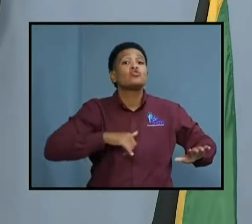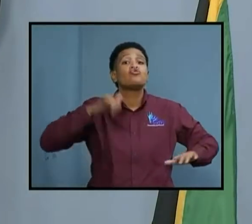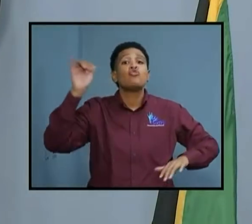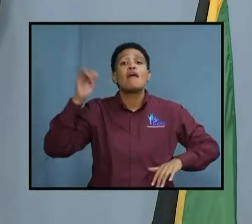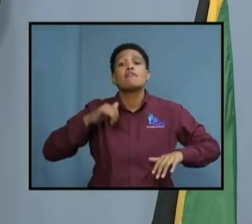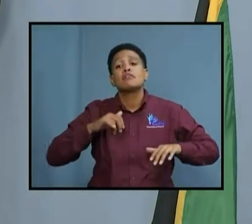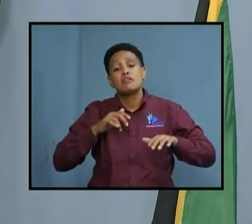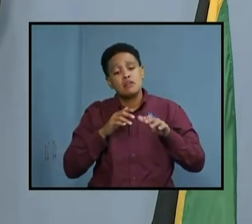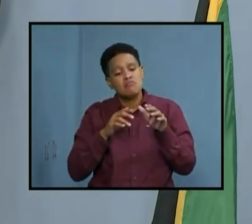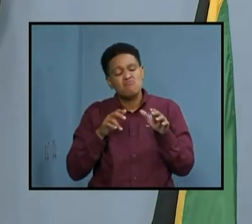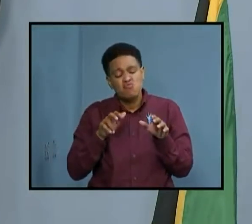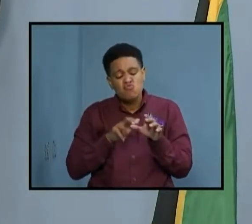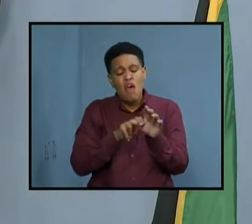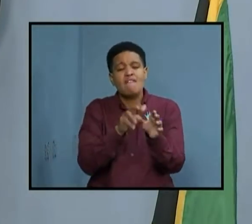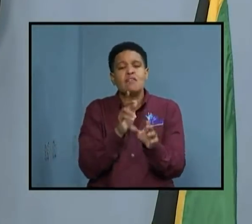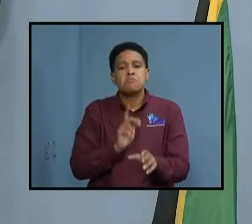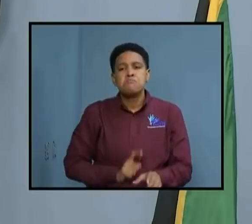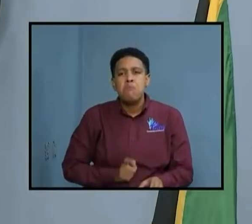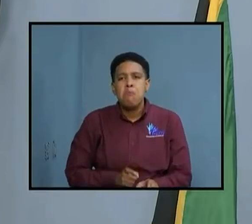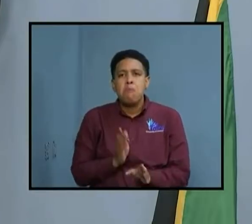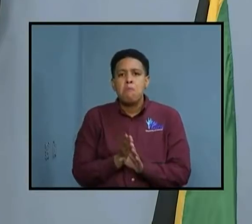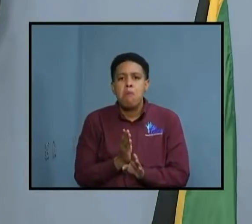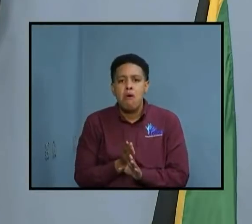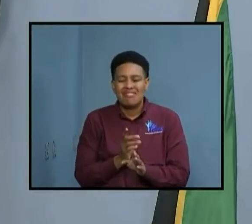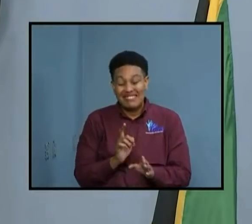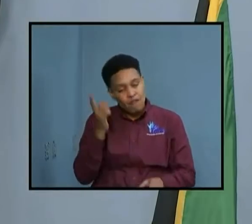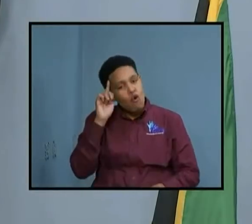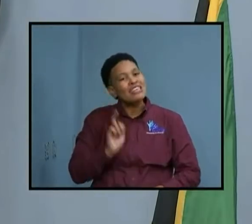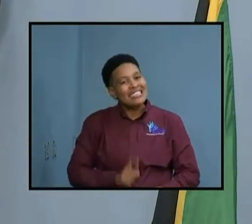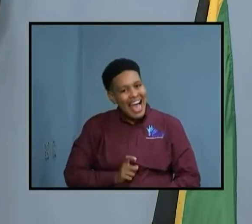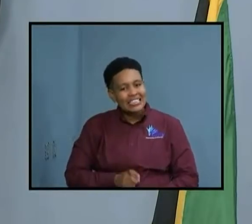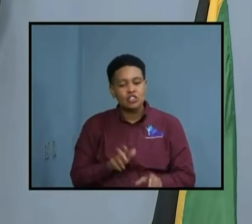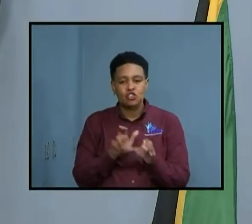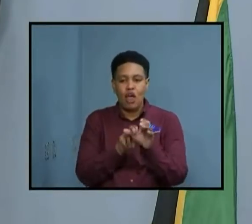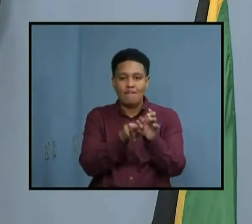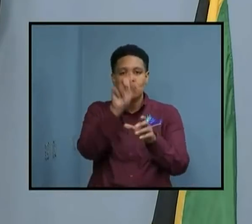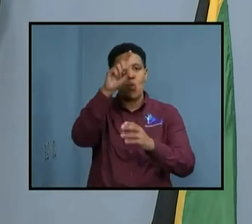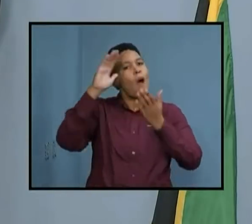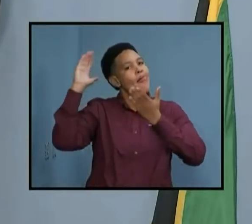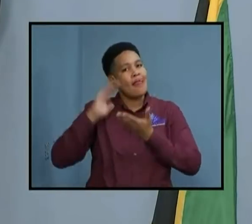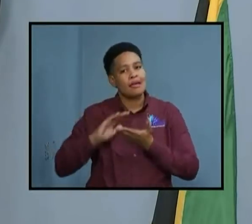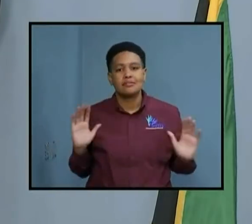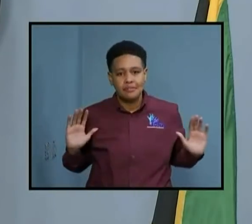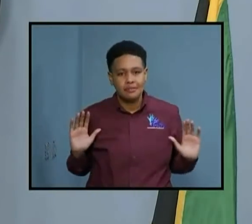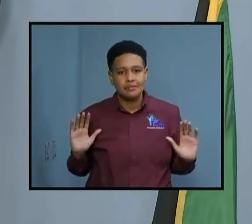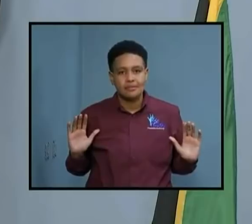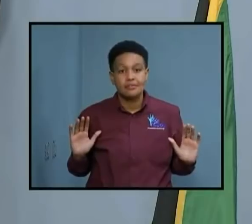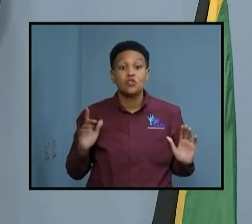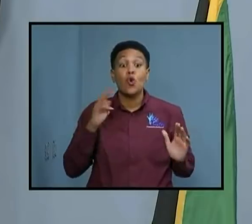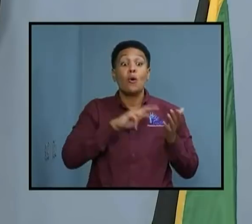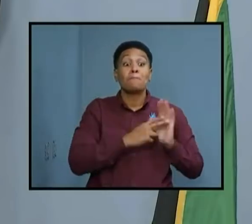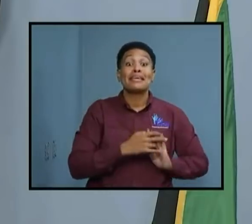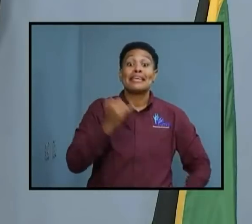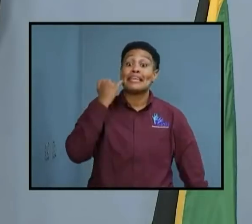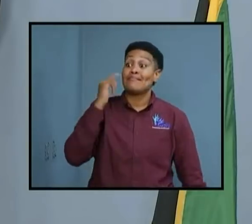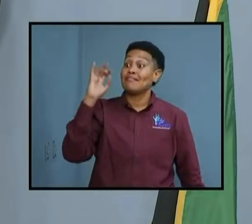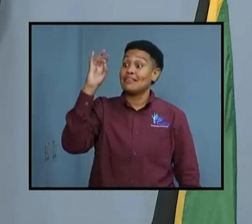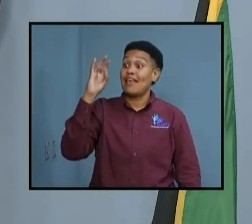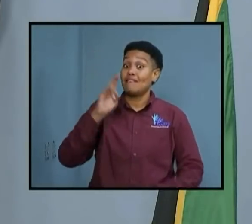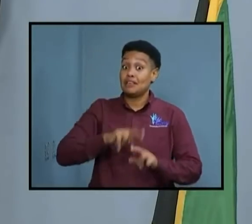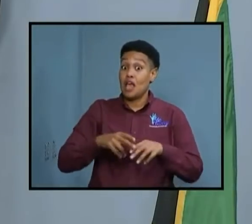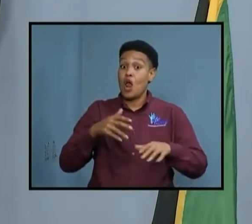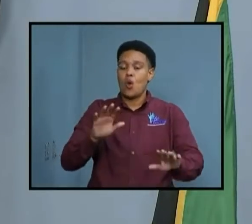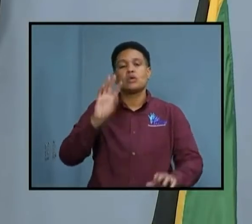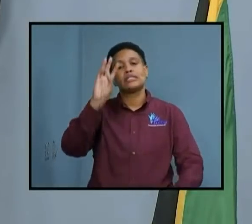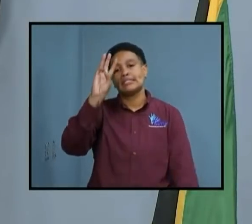public transportation should be one, and that is for a taxi, should be one less than the licensed amount. And